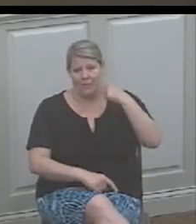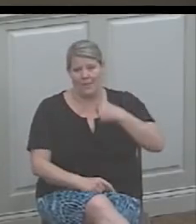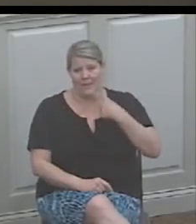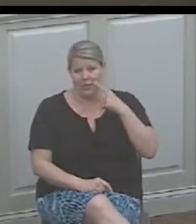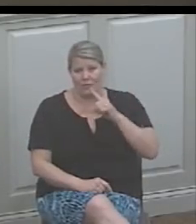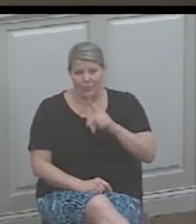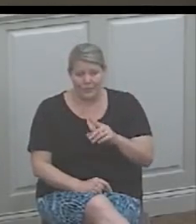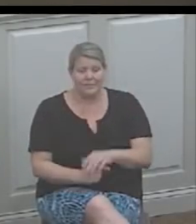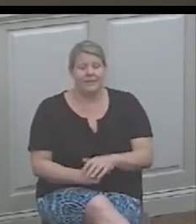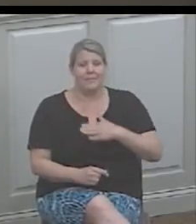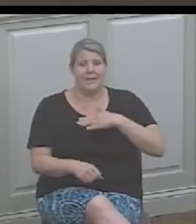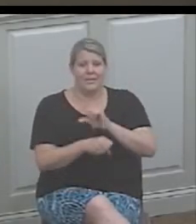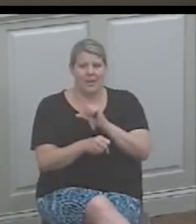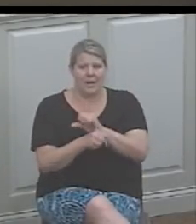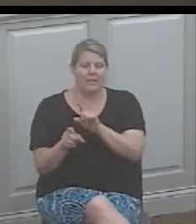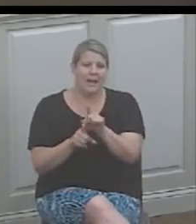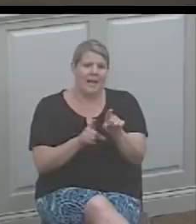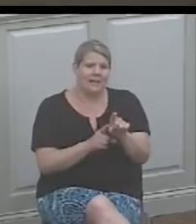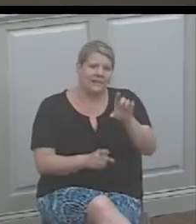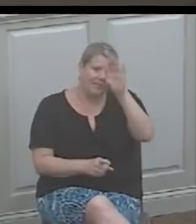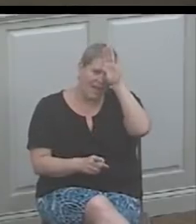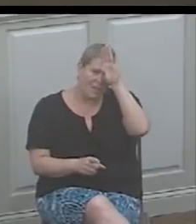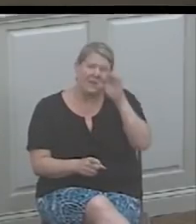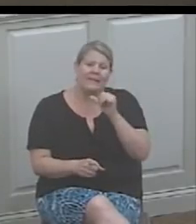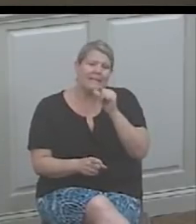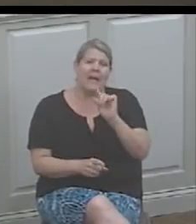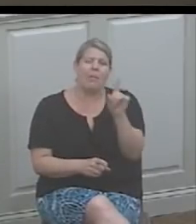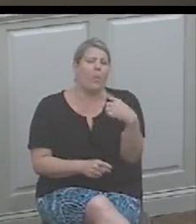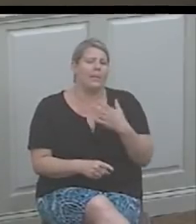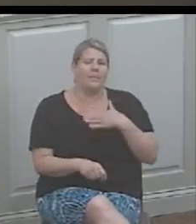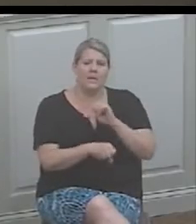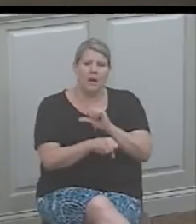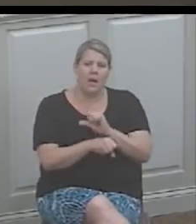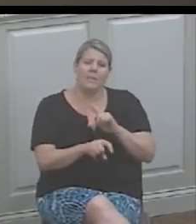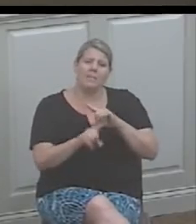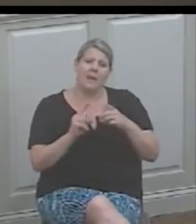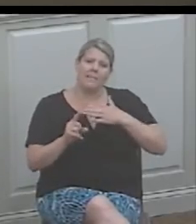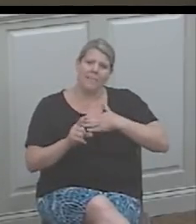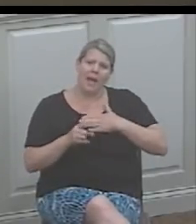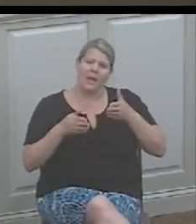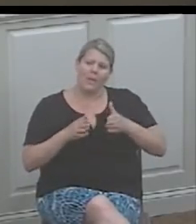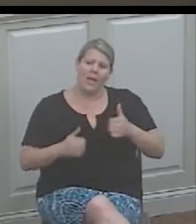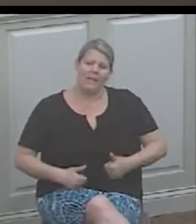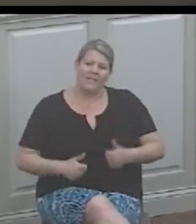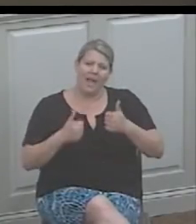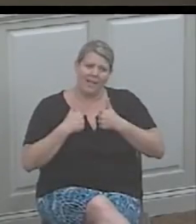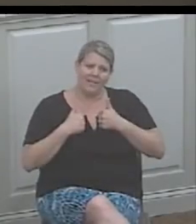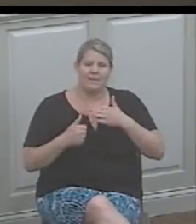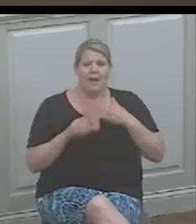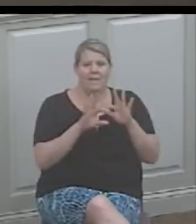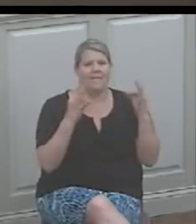Being a fireman, it was not just a career or a job for me. It was a way of life. My family can attest to that.